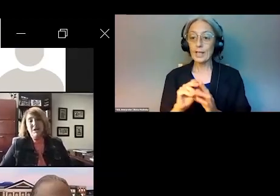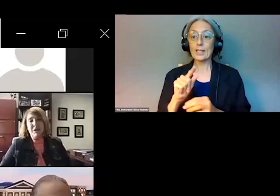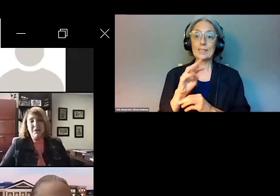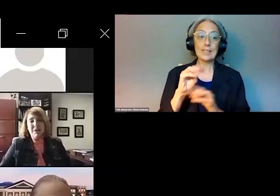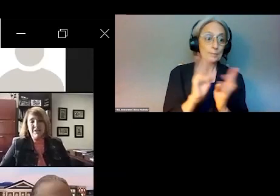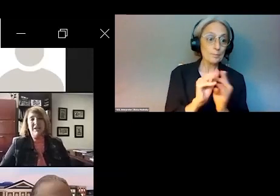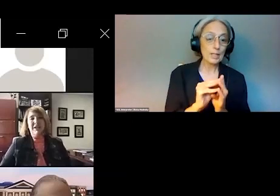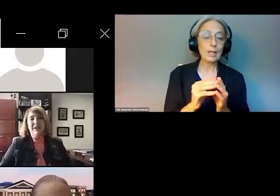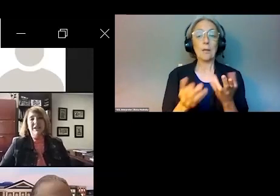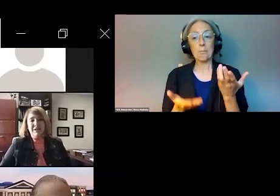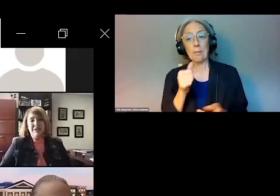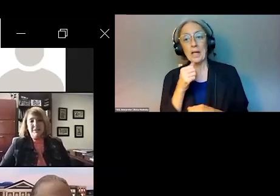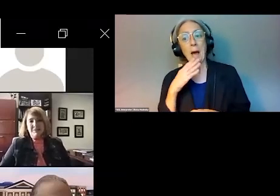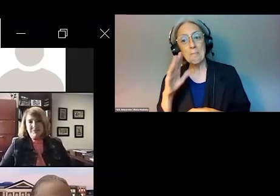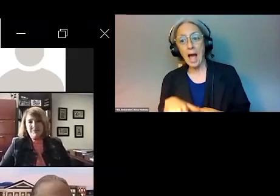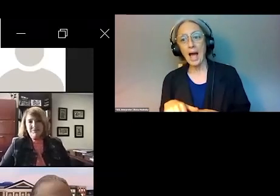connected may not be a bad thing.